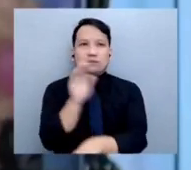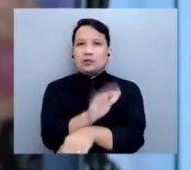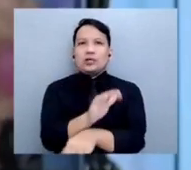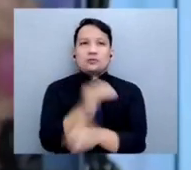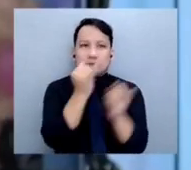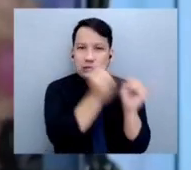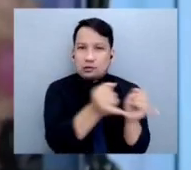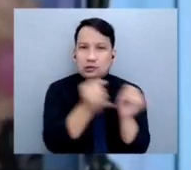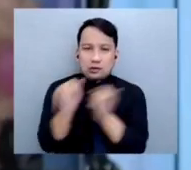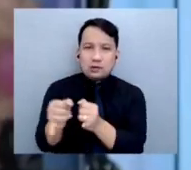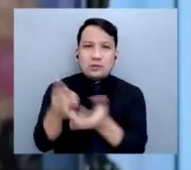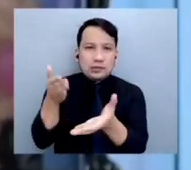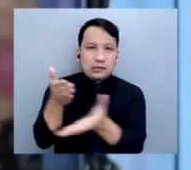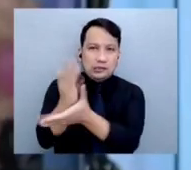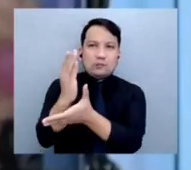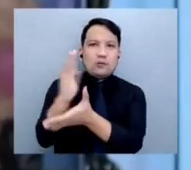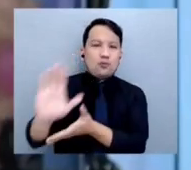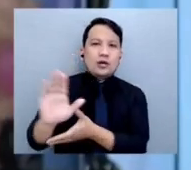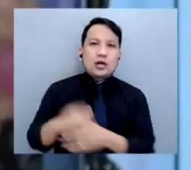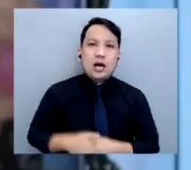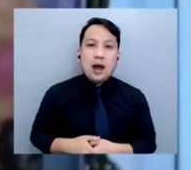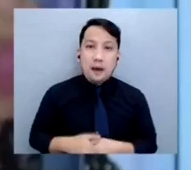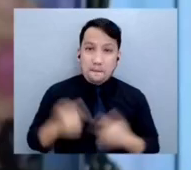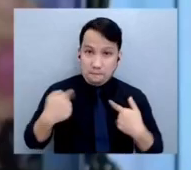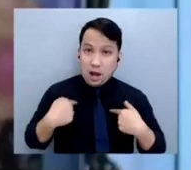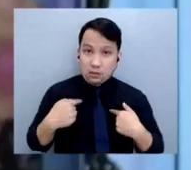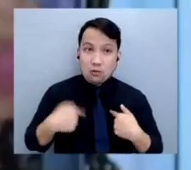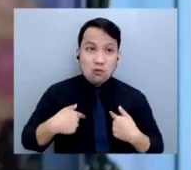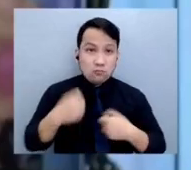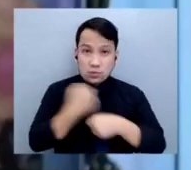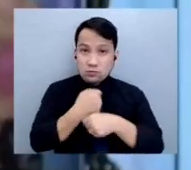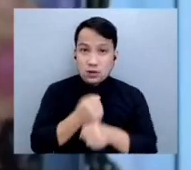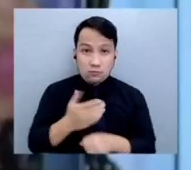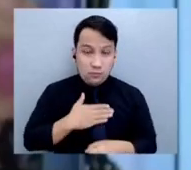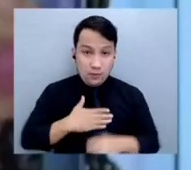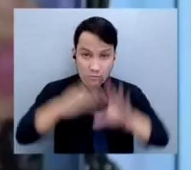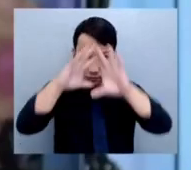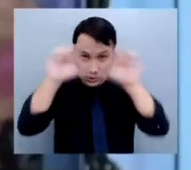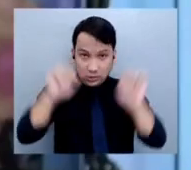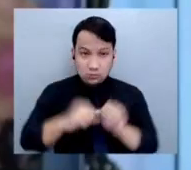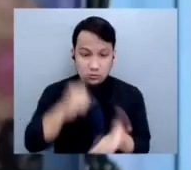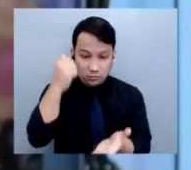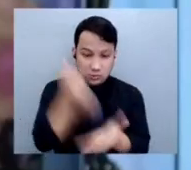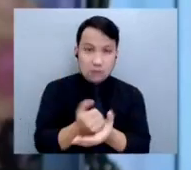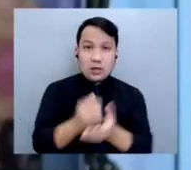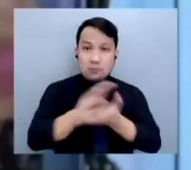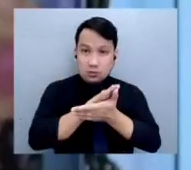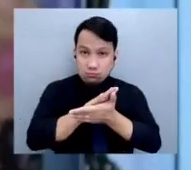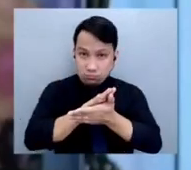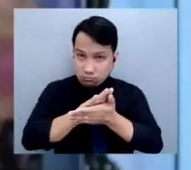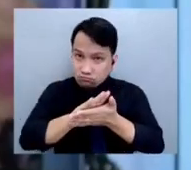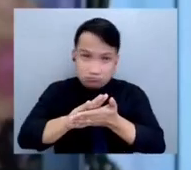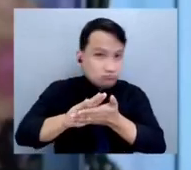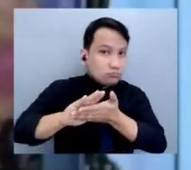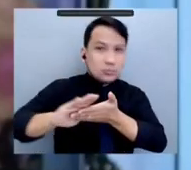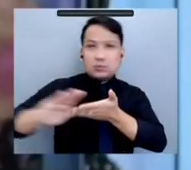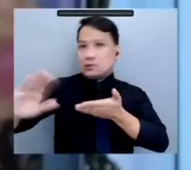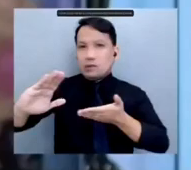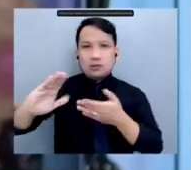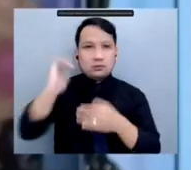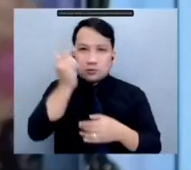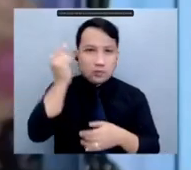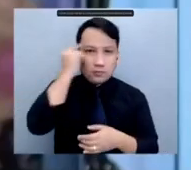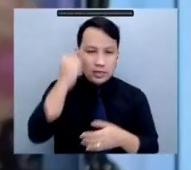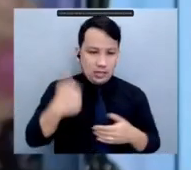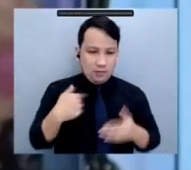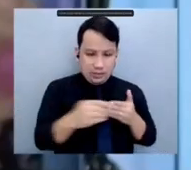individual rights. But I'm going to set the tone of my presidency to establish a clean government. No? Leadership by example ang tawag namin